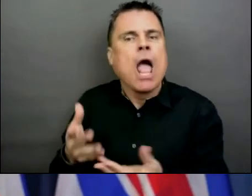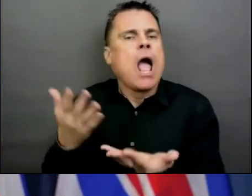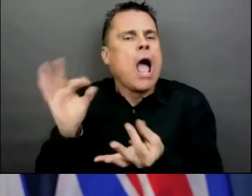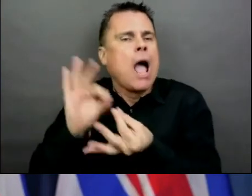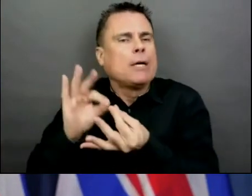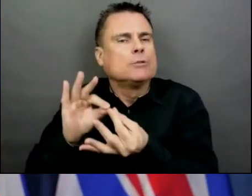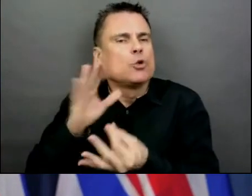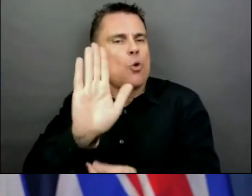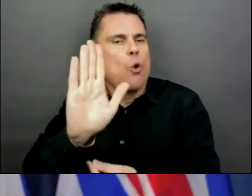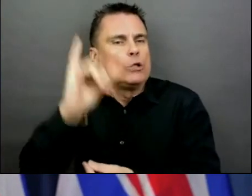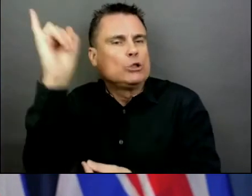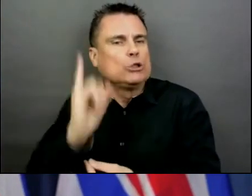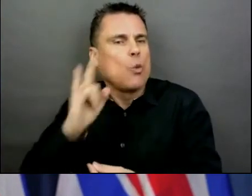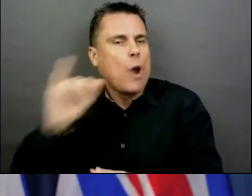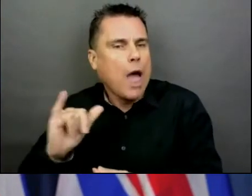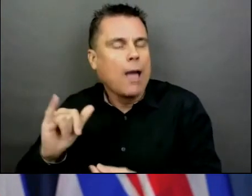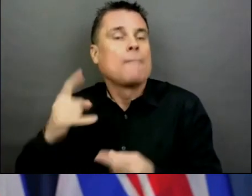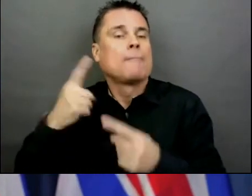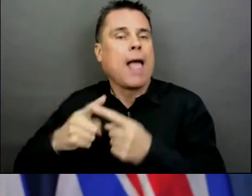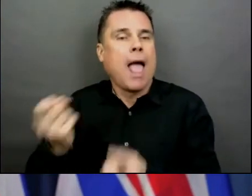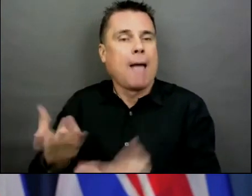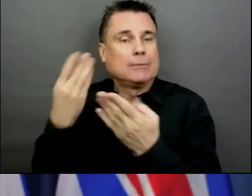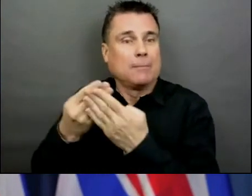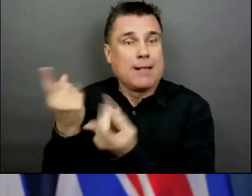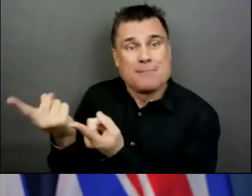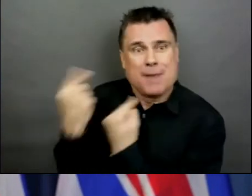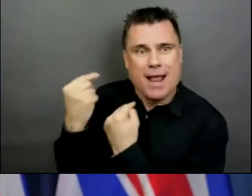icbc.com/enhanced care. That's